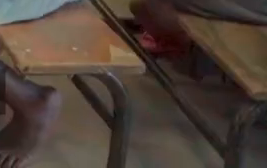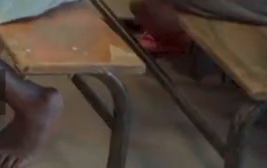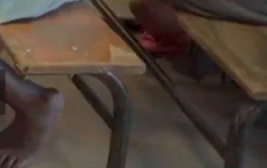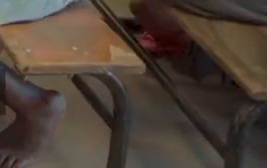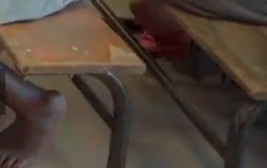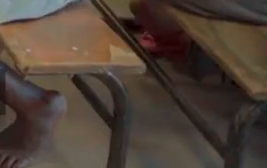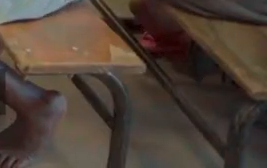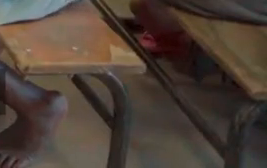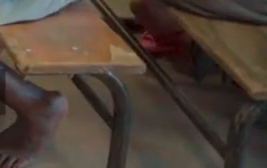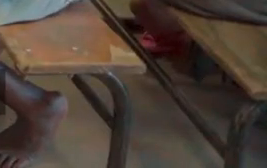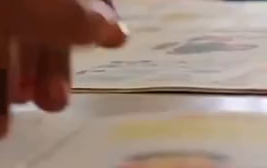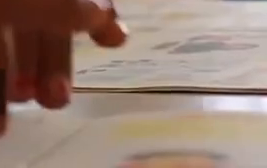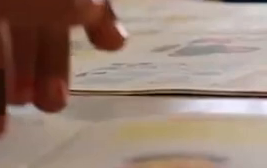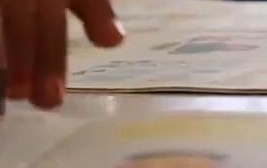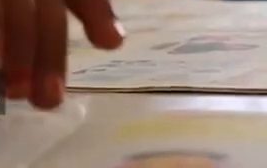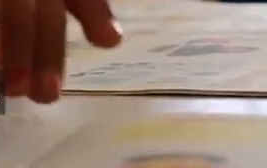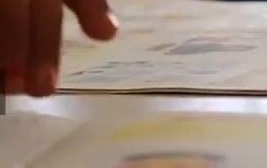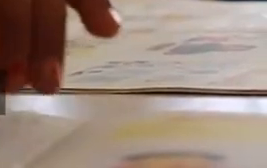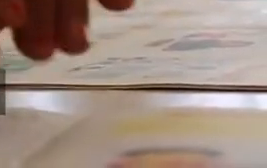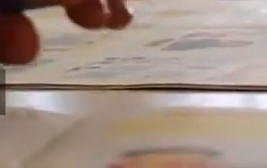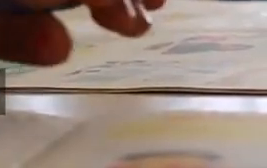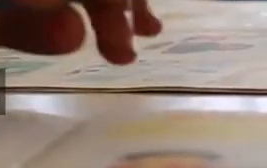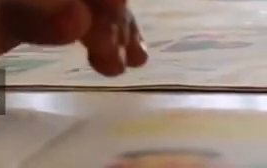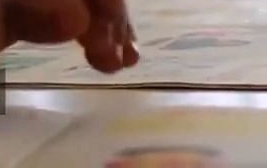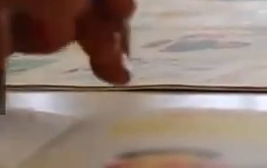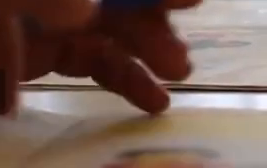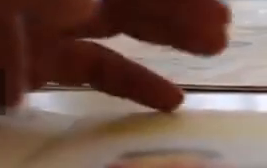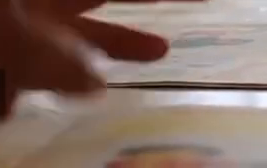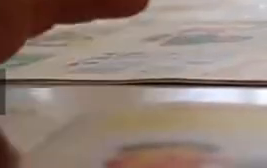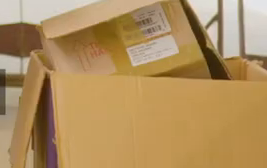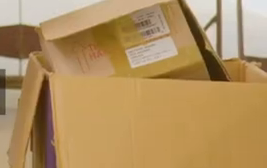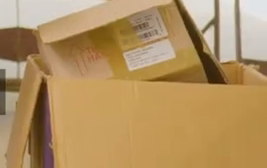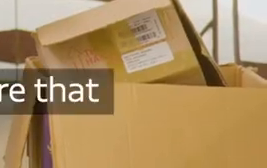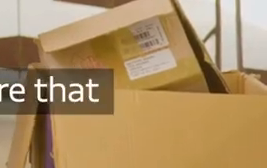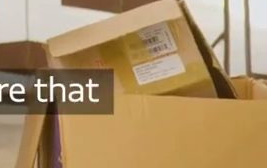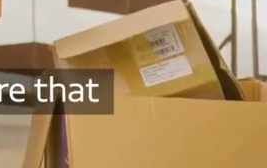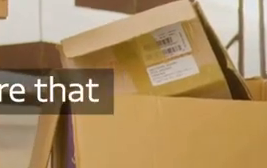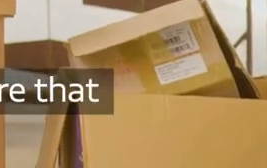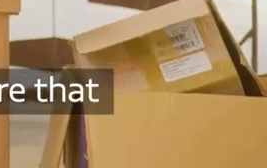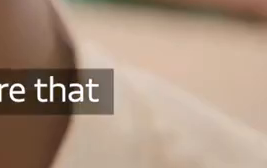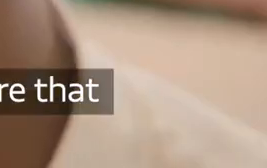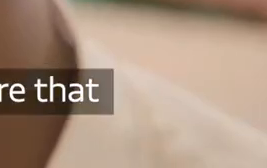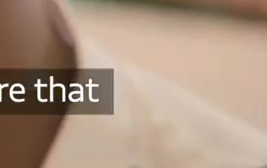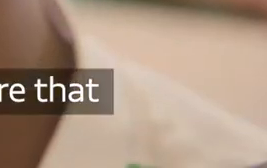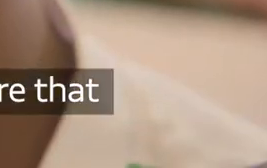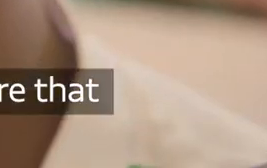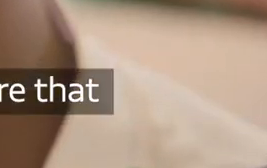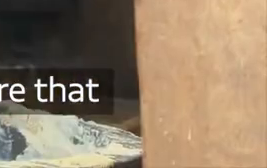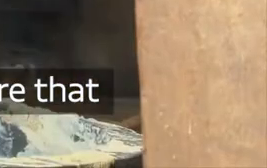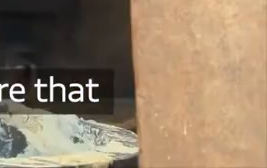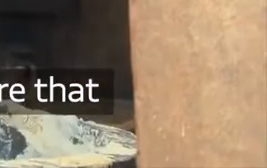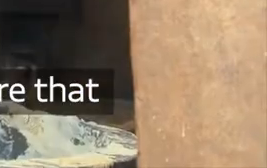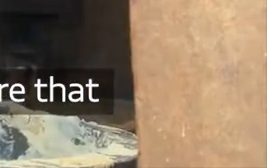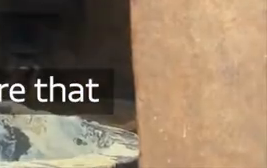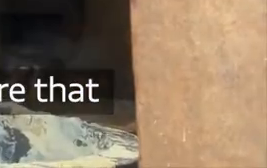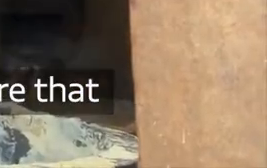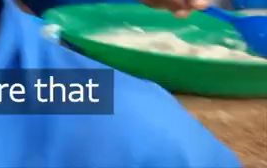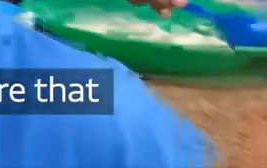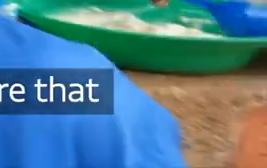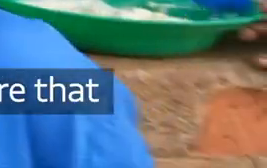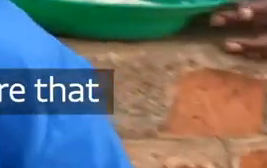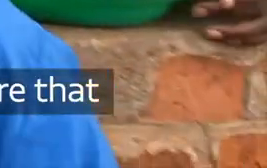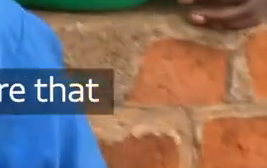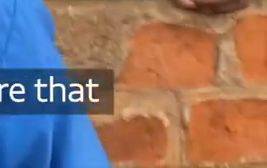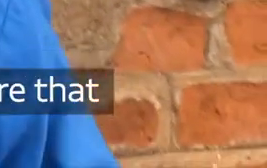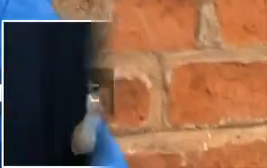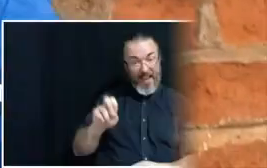no matter the region, income, or challenge ahead. This is the decade of action, and together